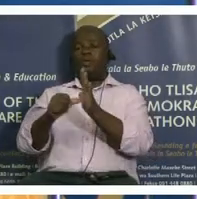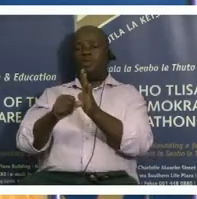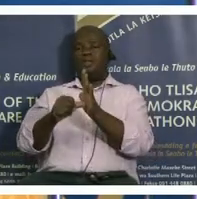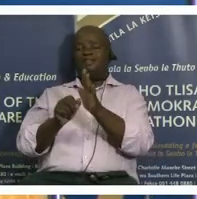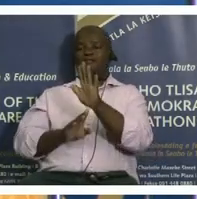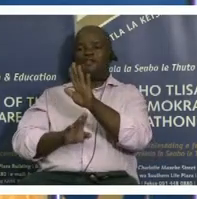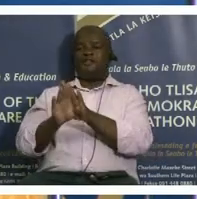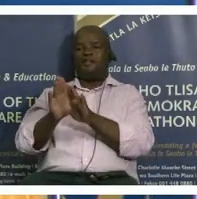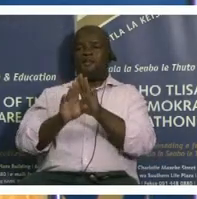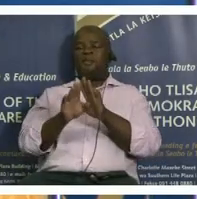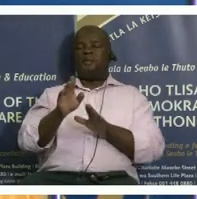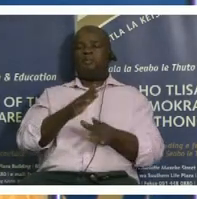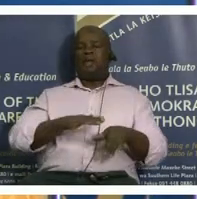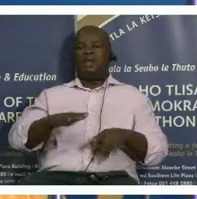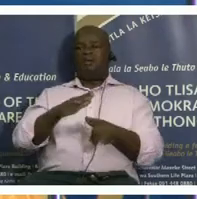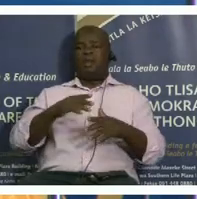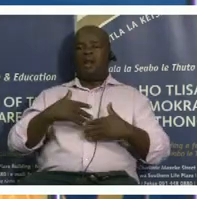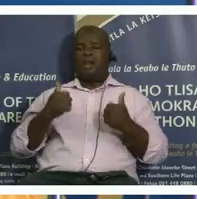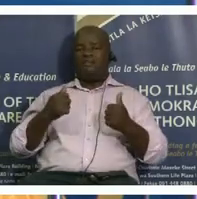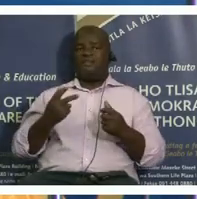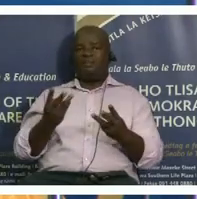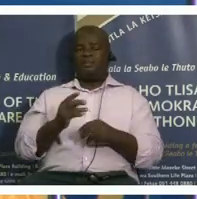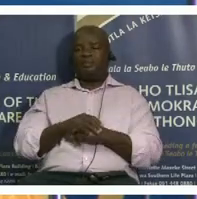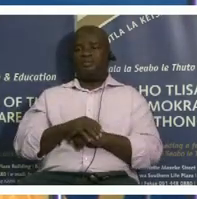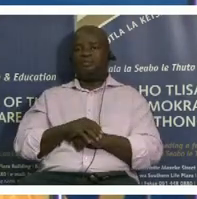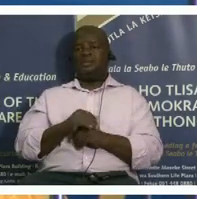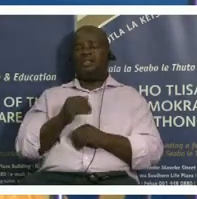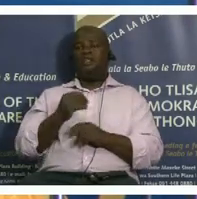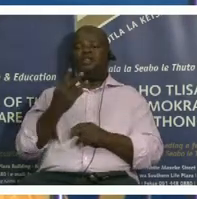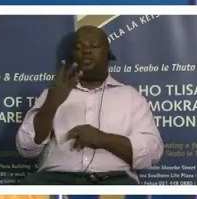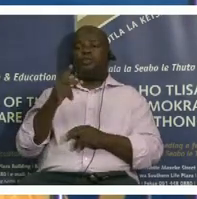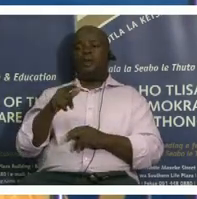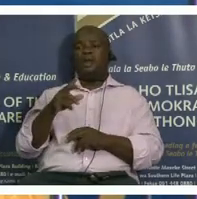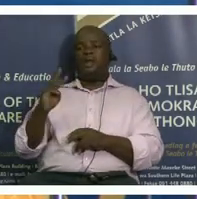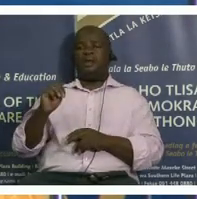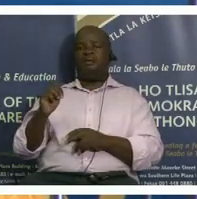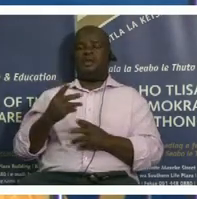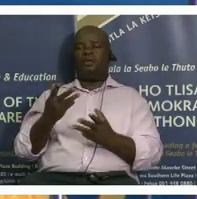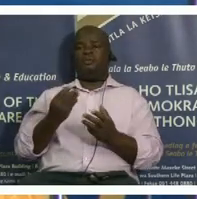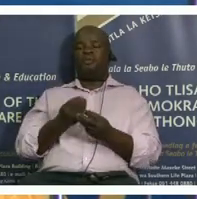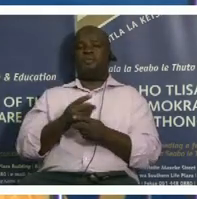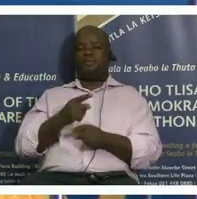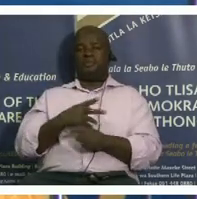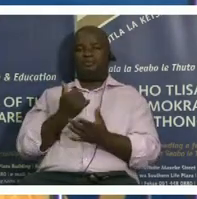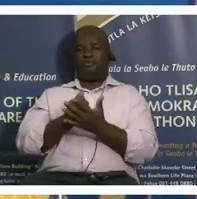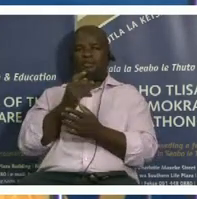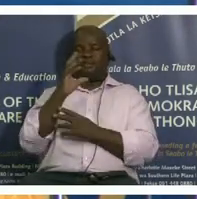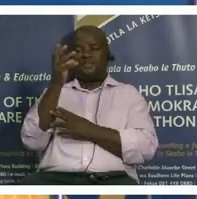of life. Of the 2.9 million population of the Free State,